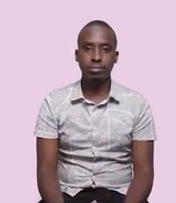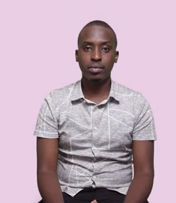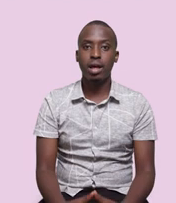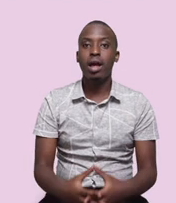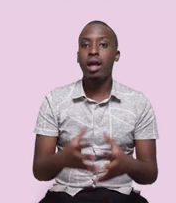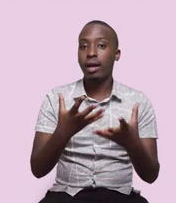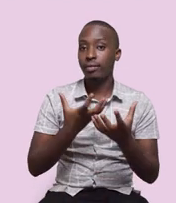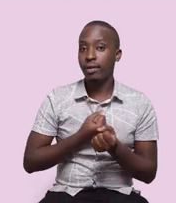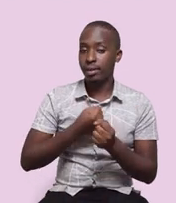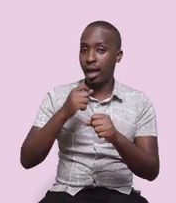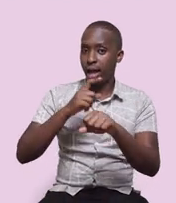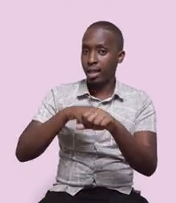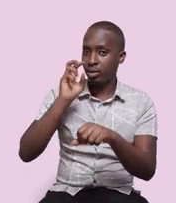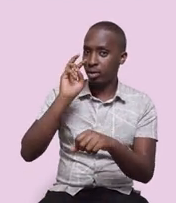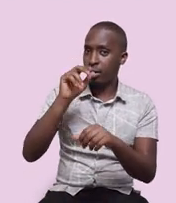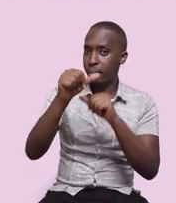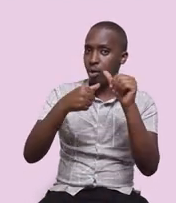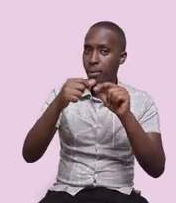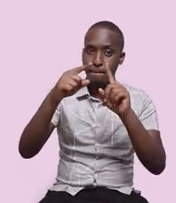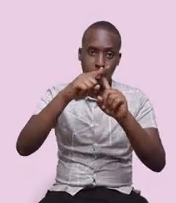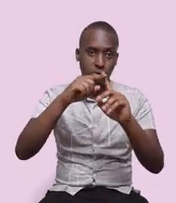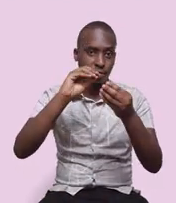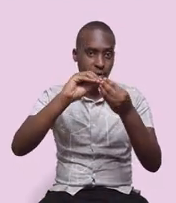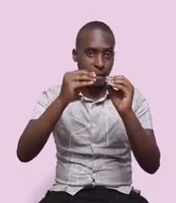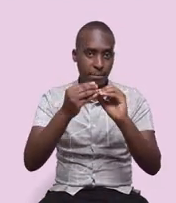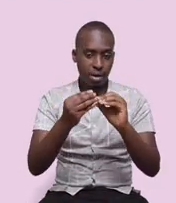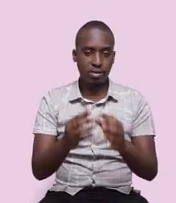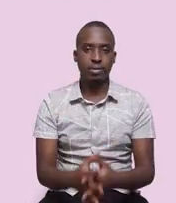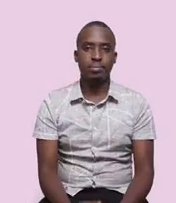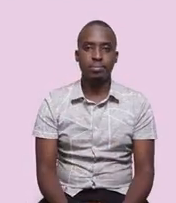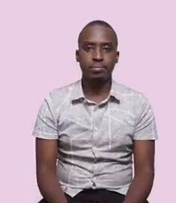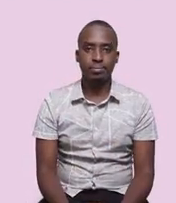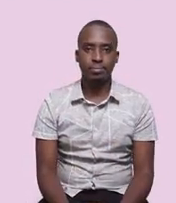Let's take a look at positive numbers.